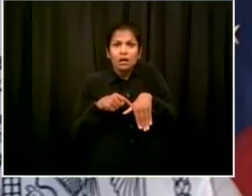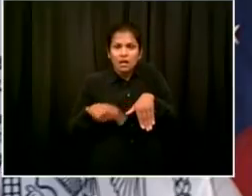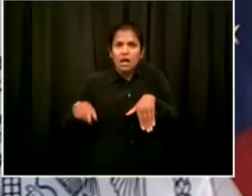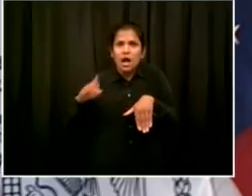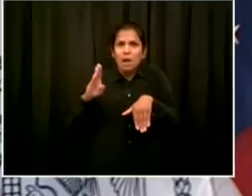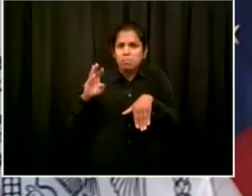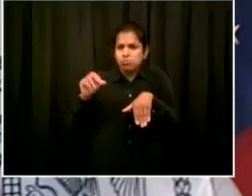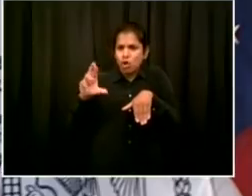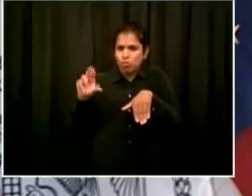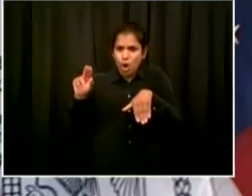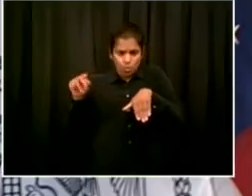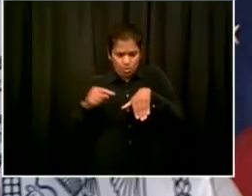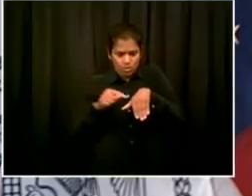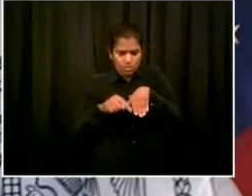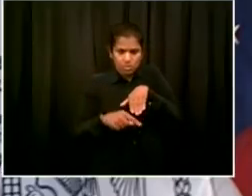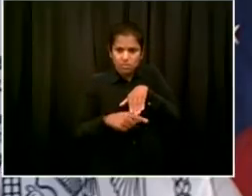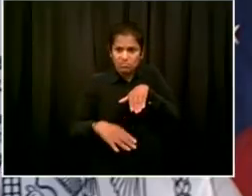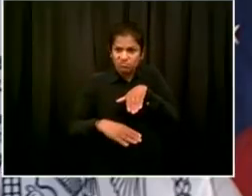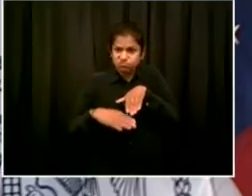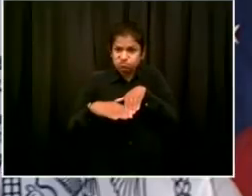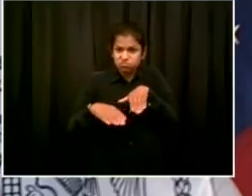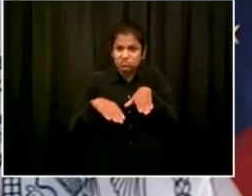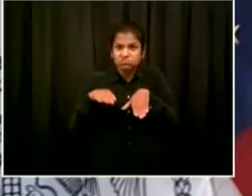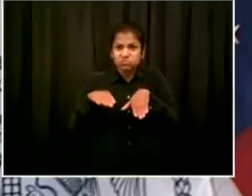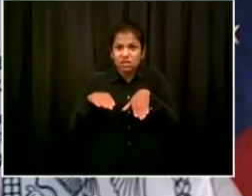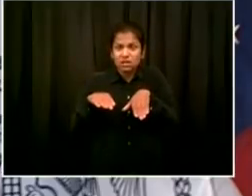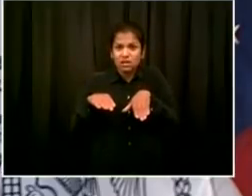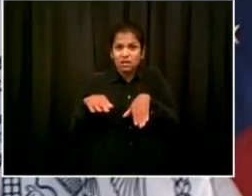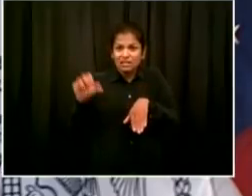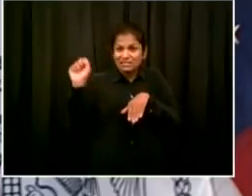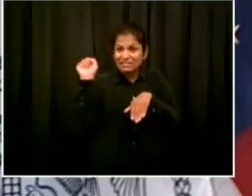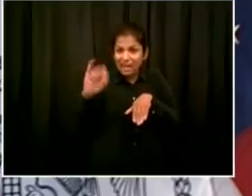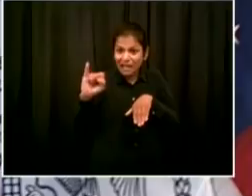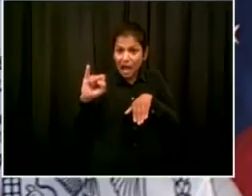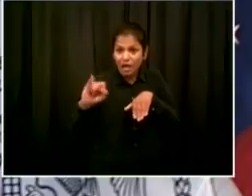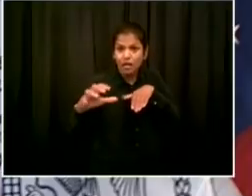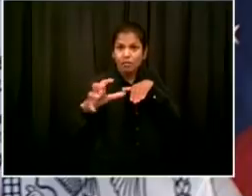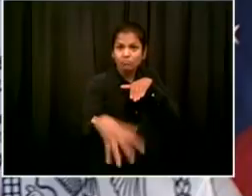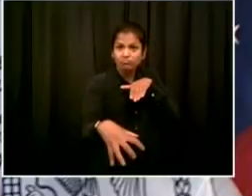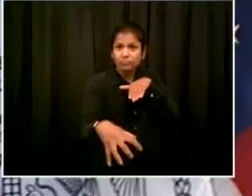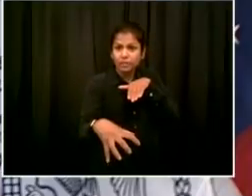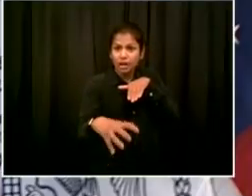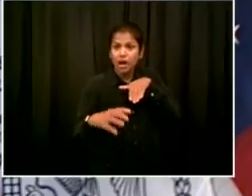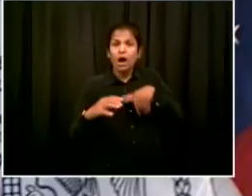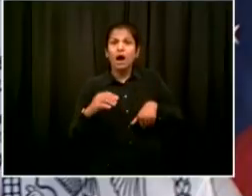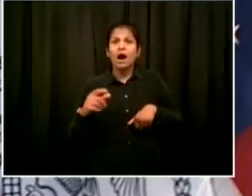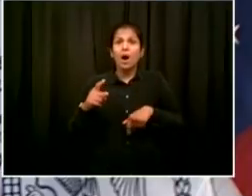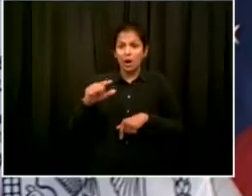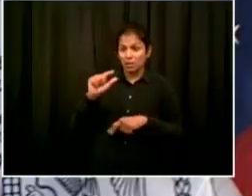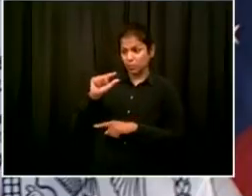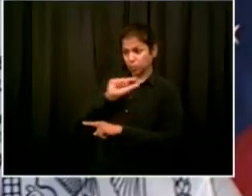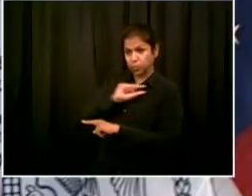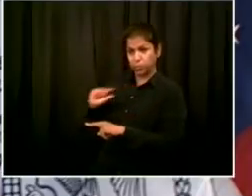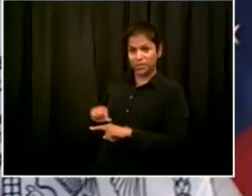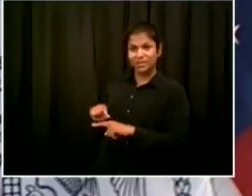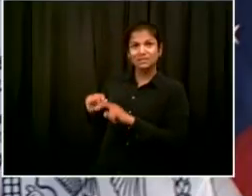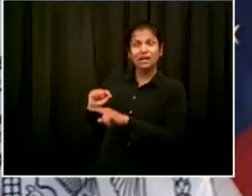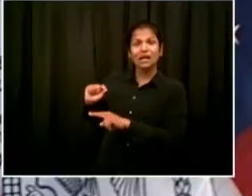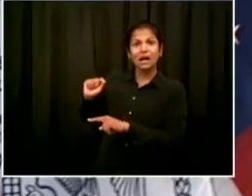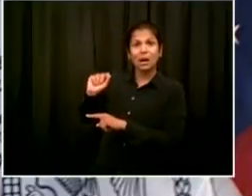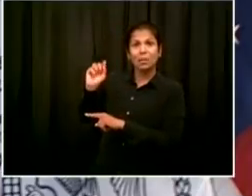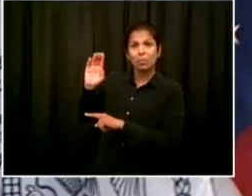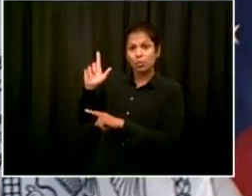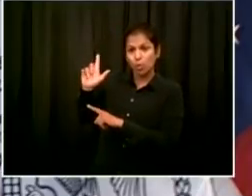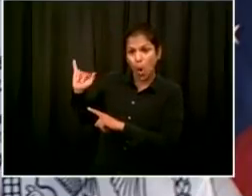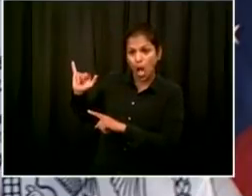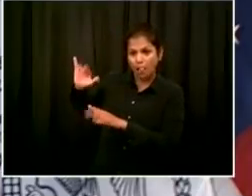like Staten Island, the southern parts of Queens and Brooklyn, and even the Bronx up by the Long Island Sound, and what are some of the plans you're